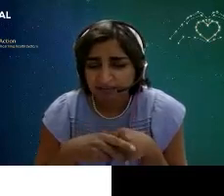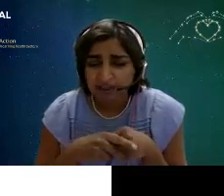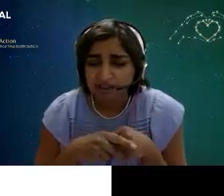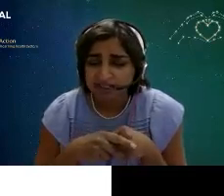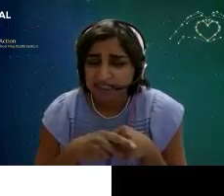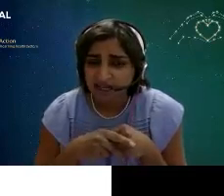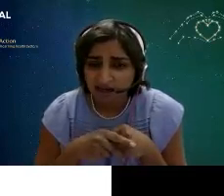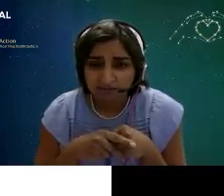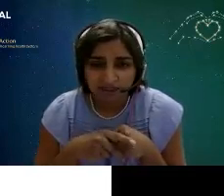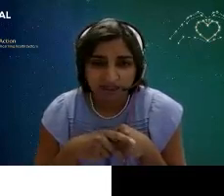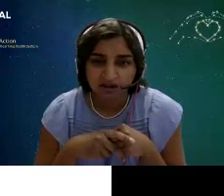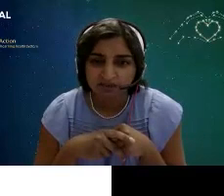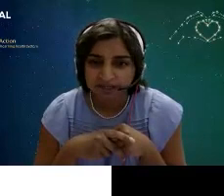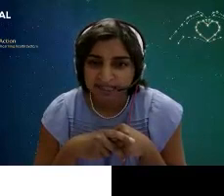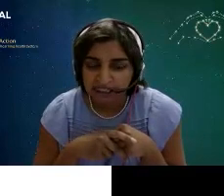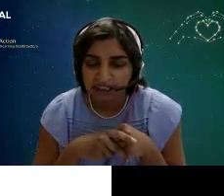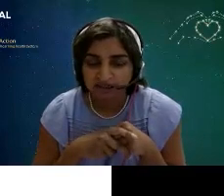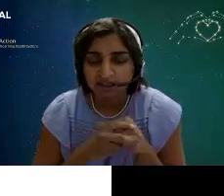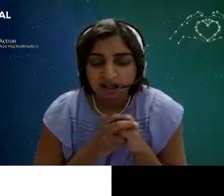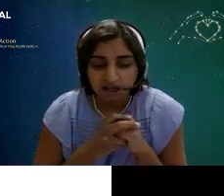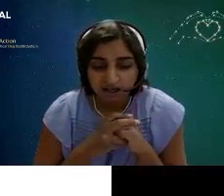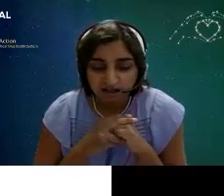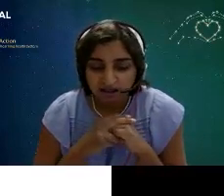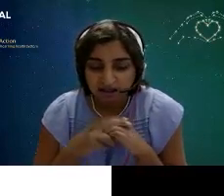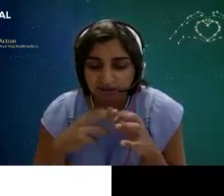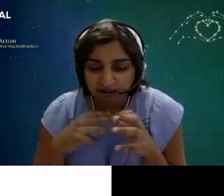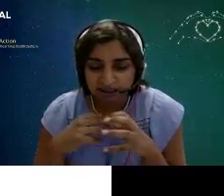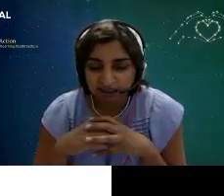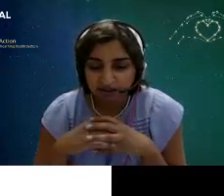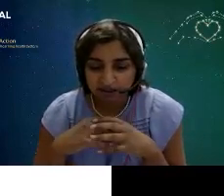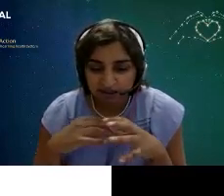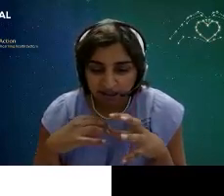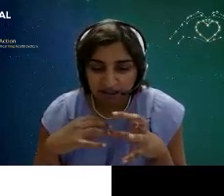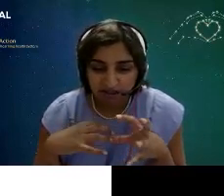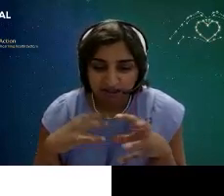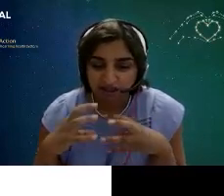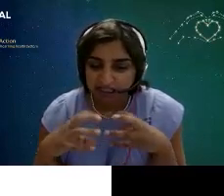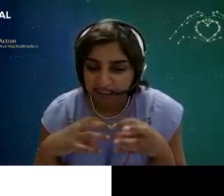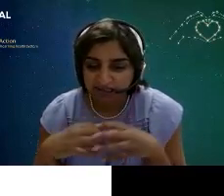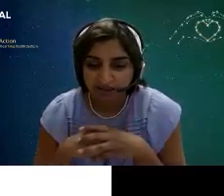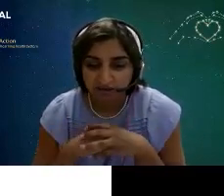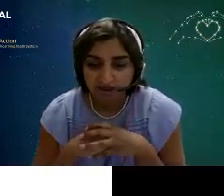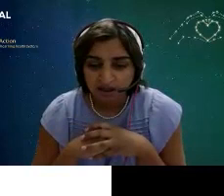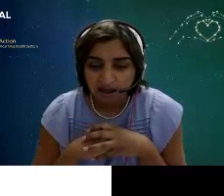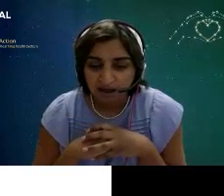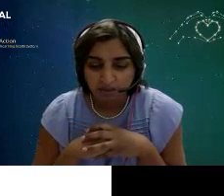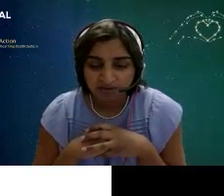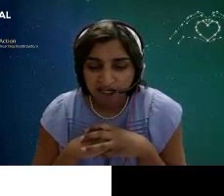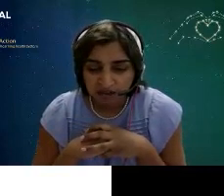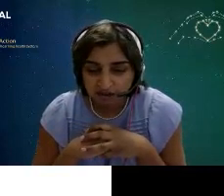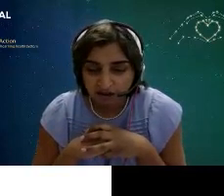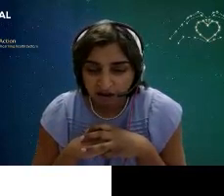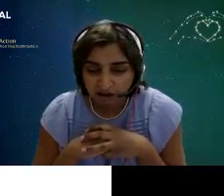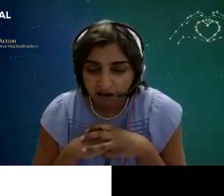these behavior changes take time, they take conversation, and they really take take time to kind of tease out